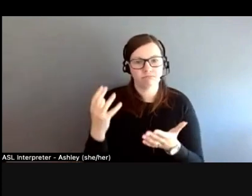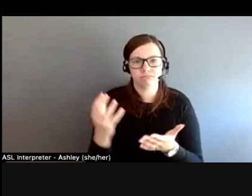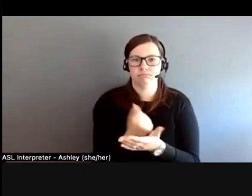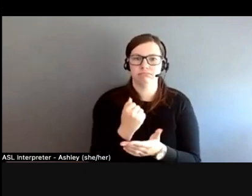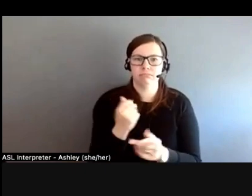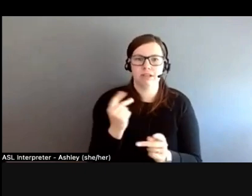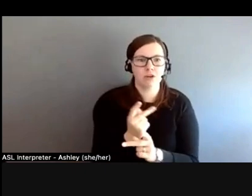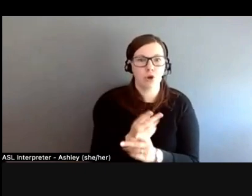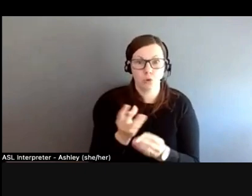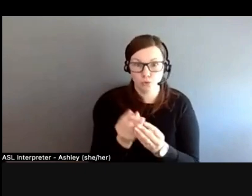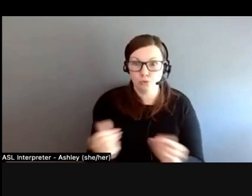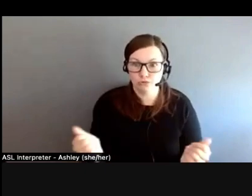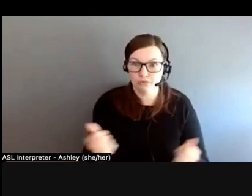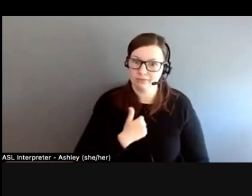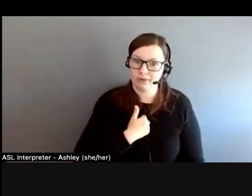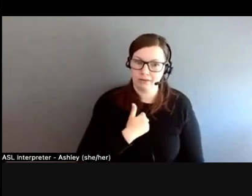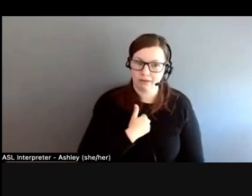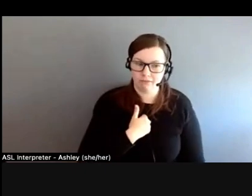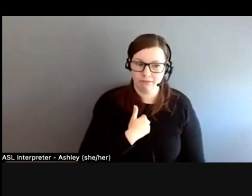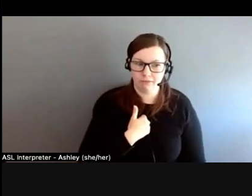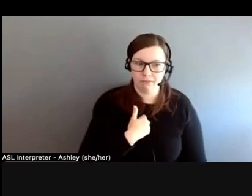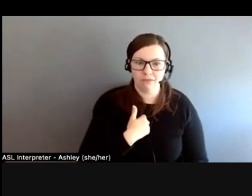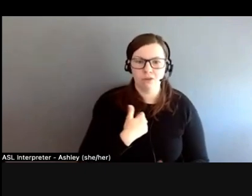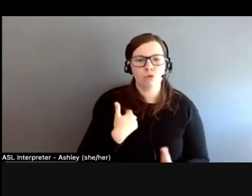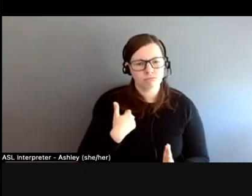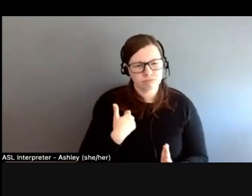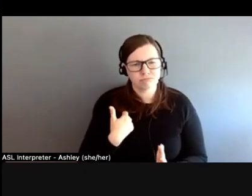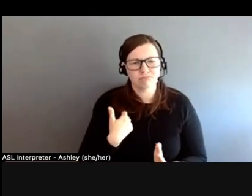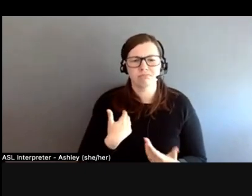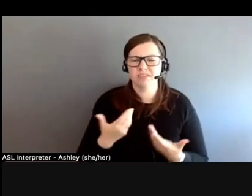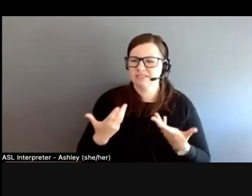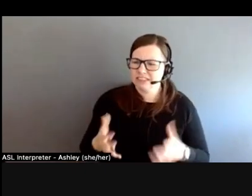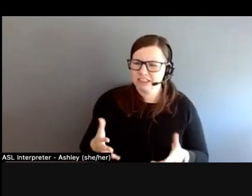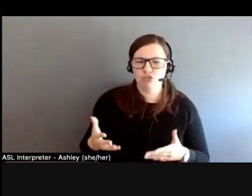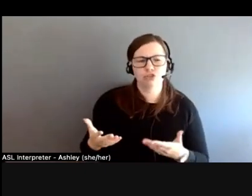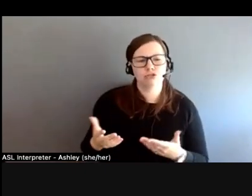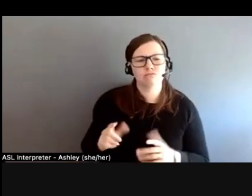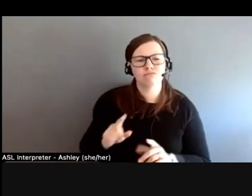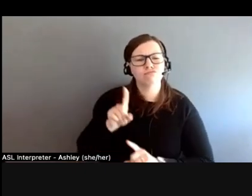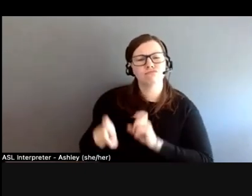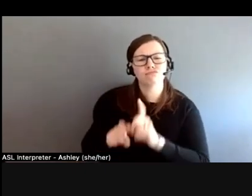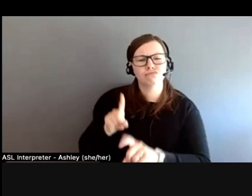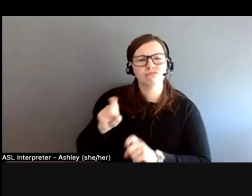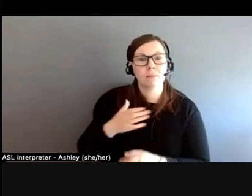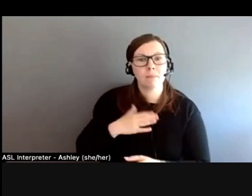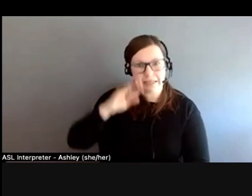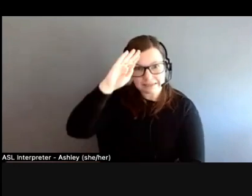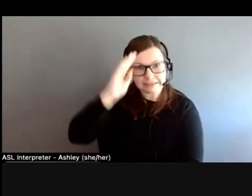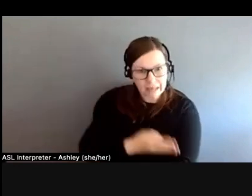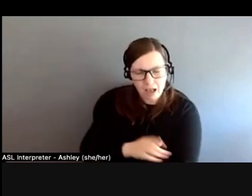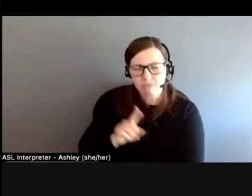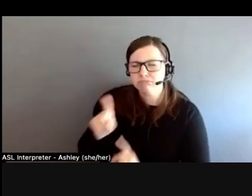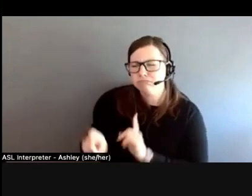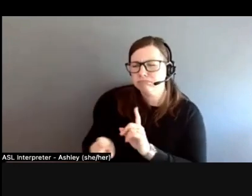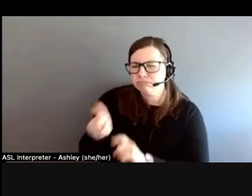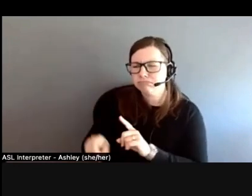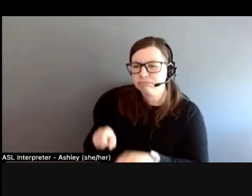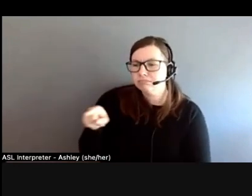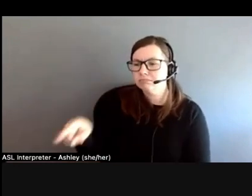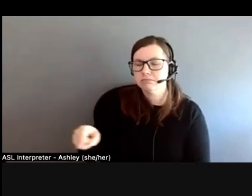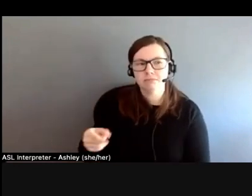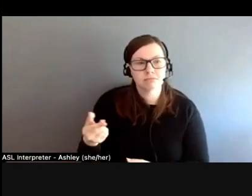I kept talking to my son about it, and he suggested doing a YouTube channel. I